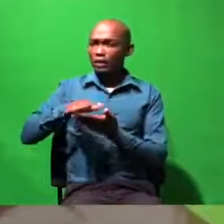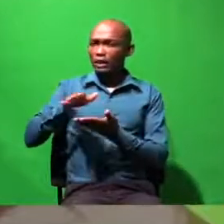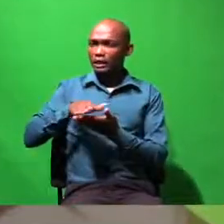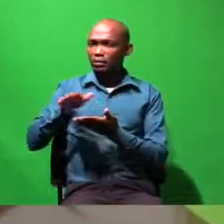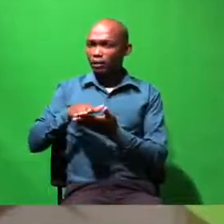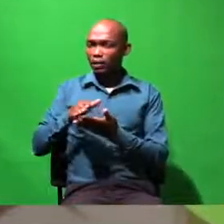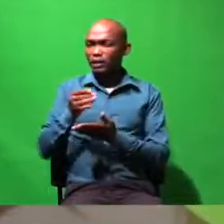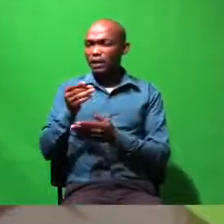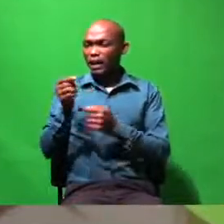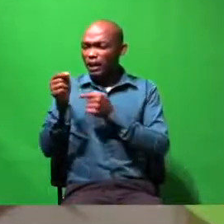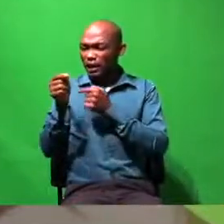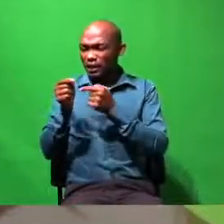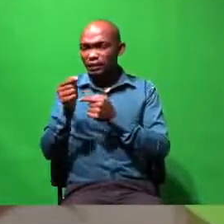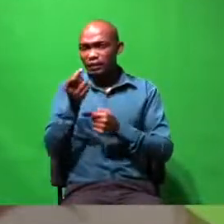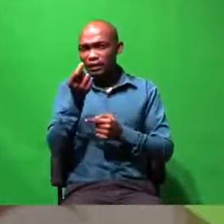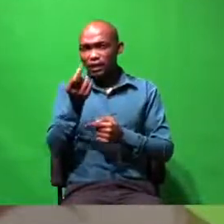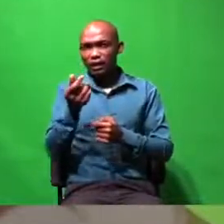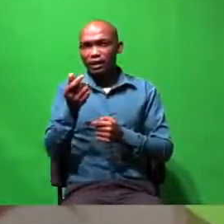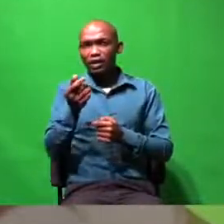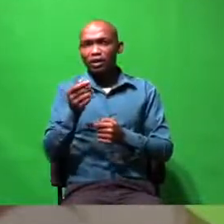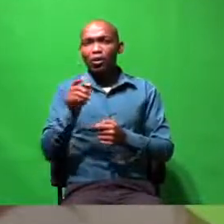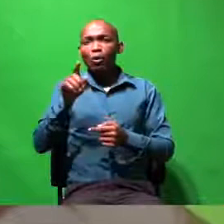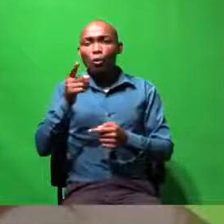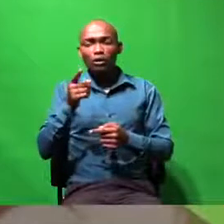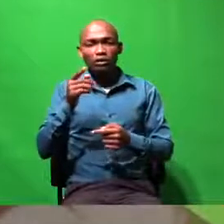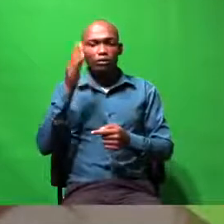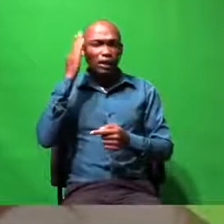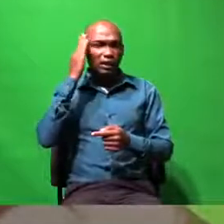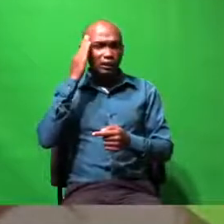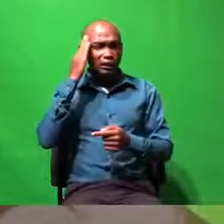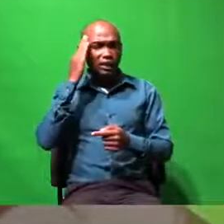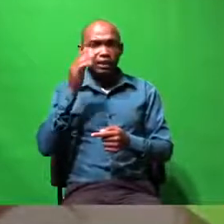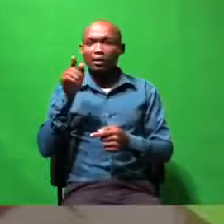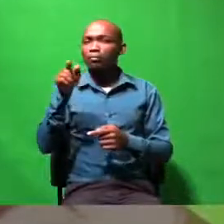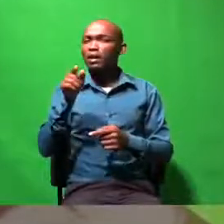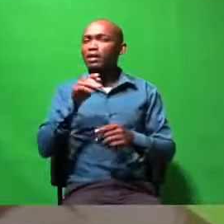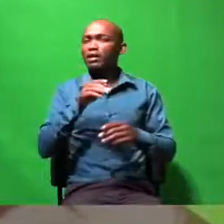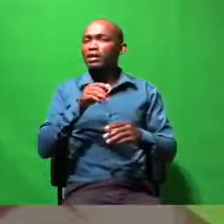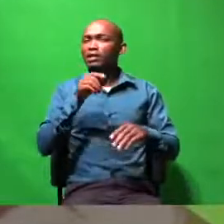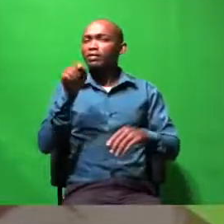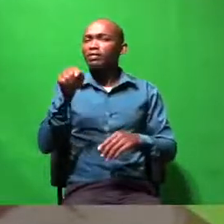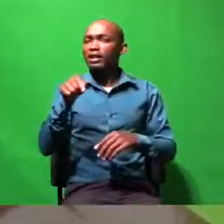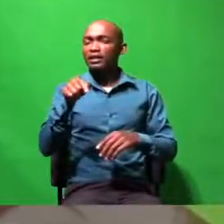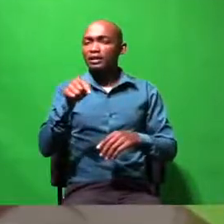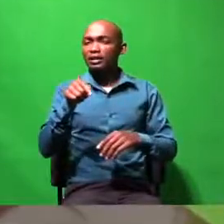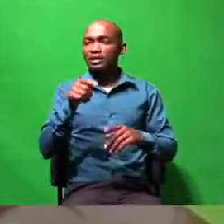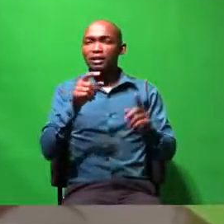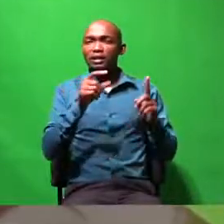little. What do you understand by this term? Before